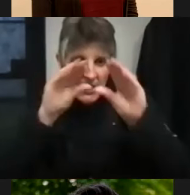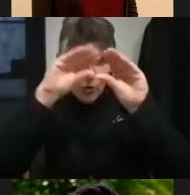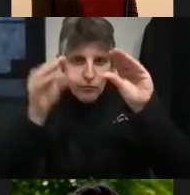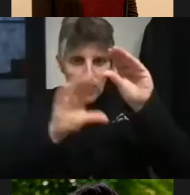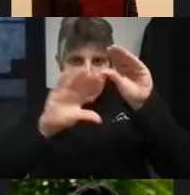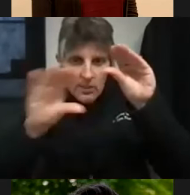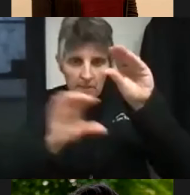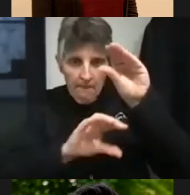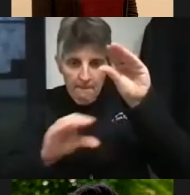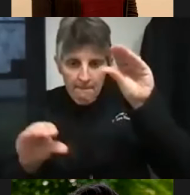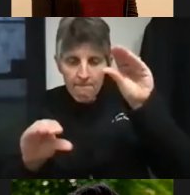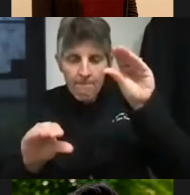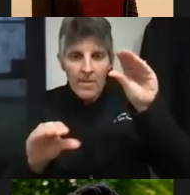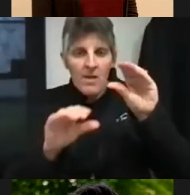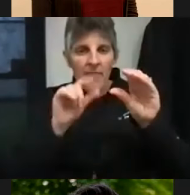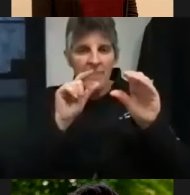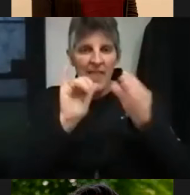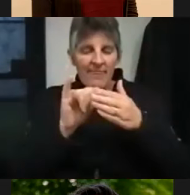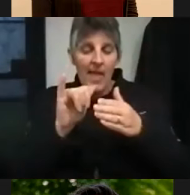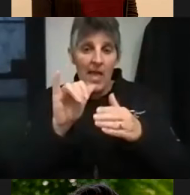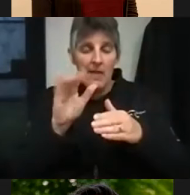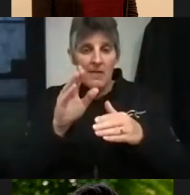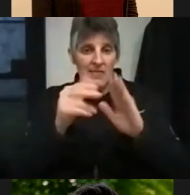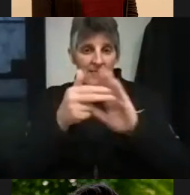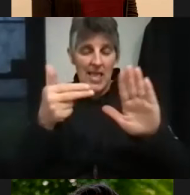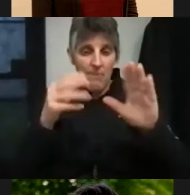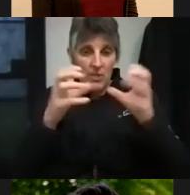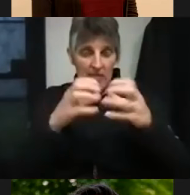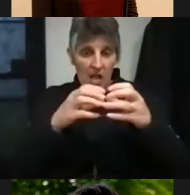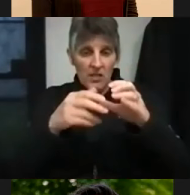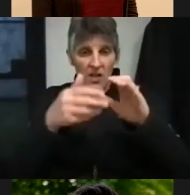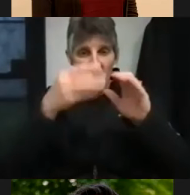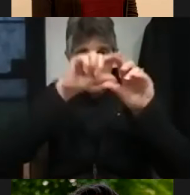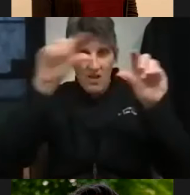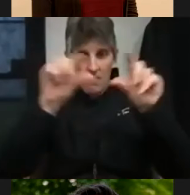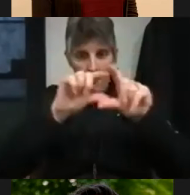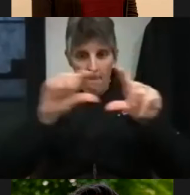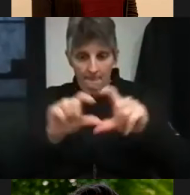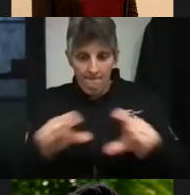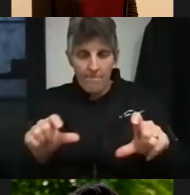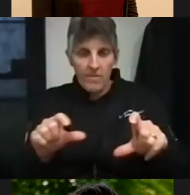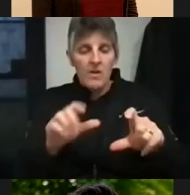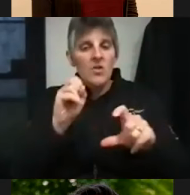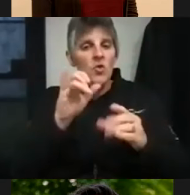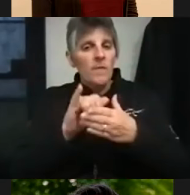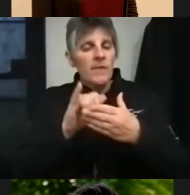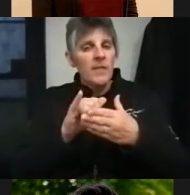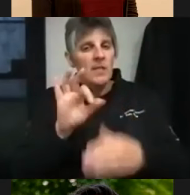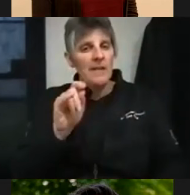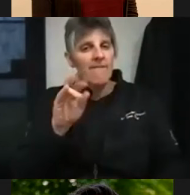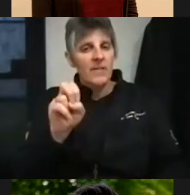that these EDU labeled cells lining in columns. So this is a feature of